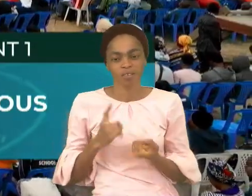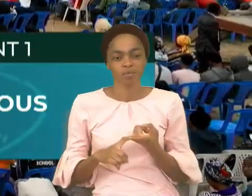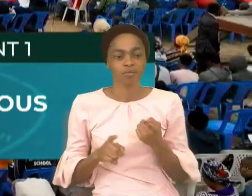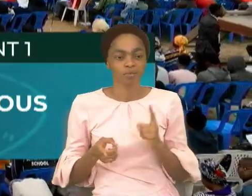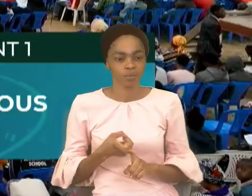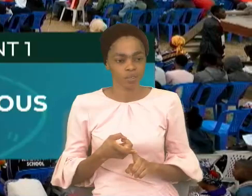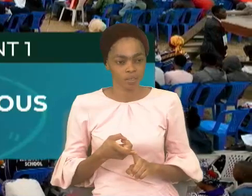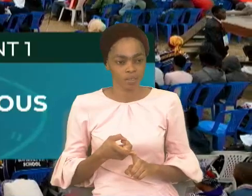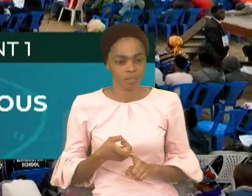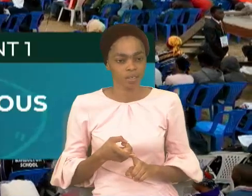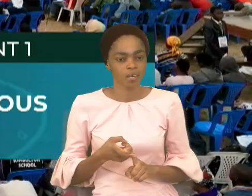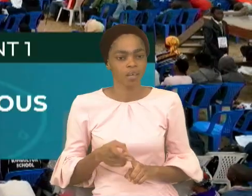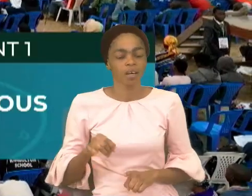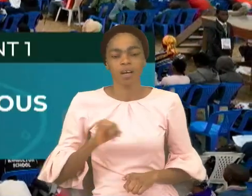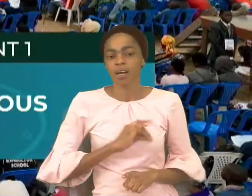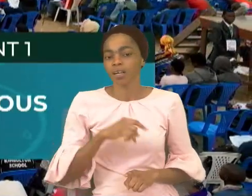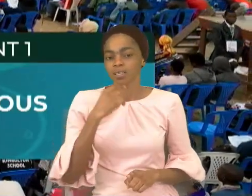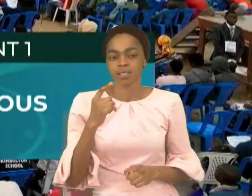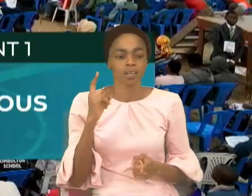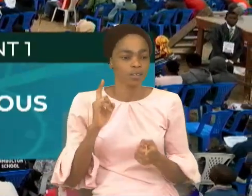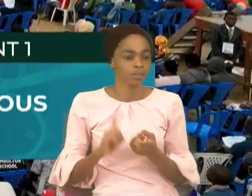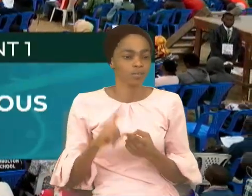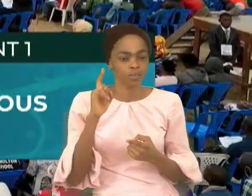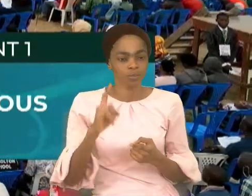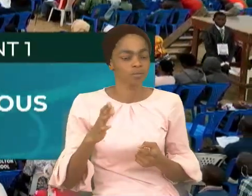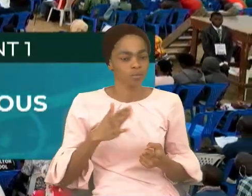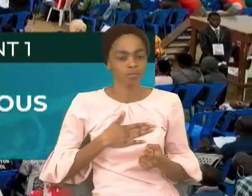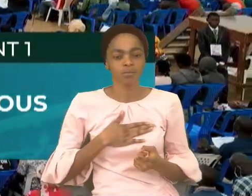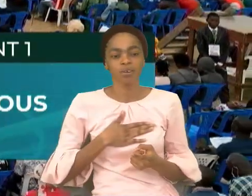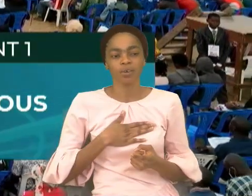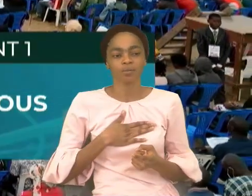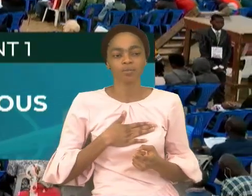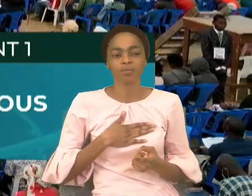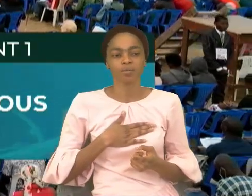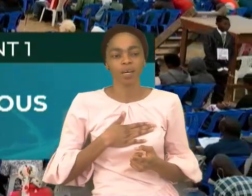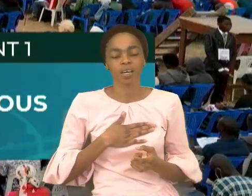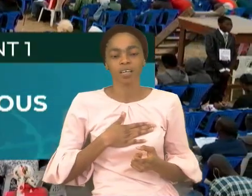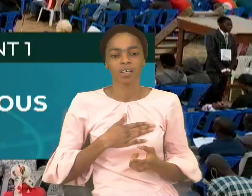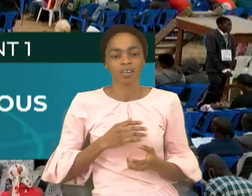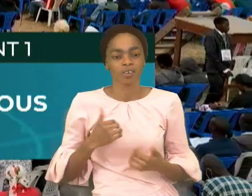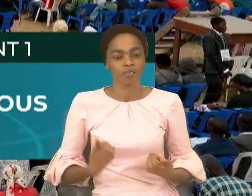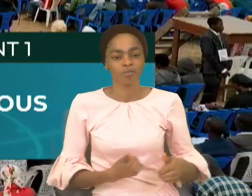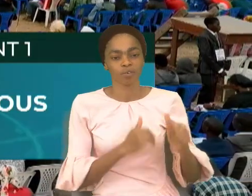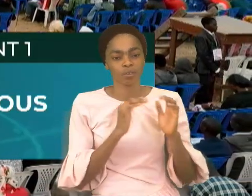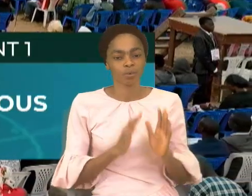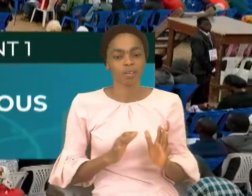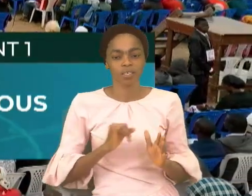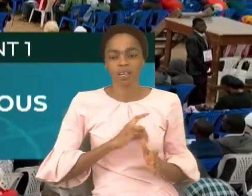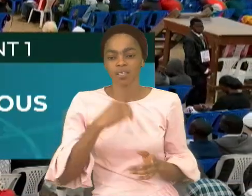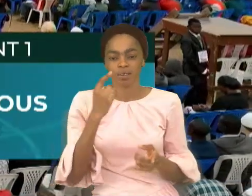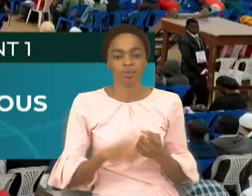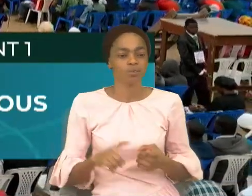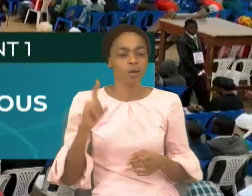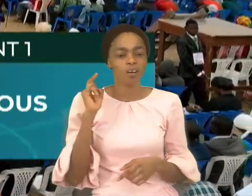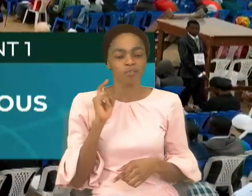followers, and I say unto you, my disciples, and I say unto you, those who have